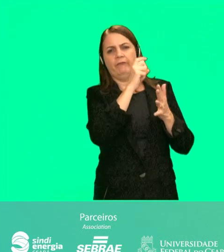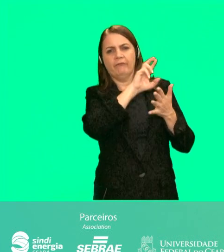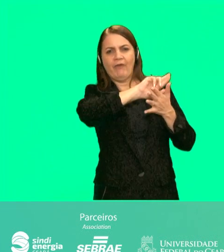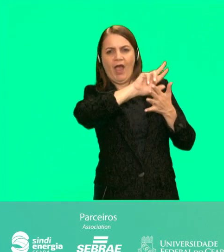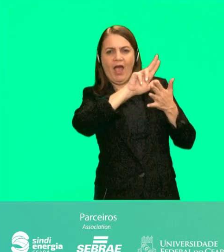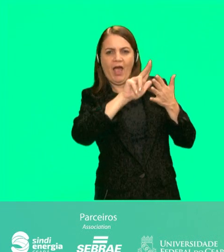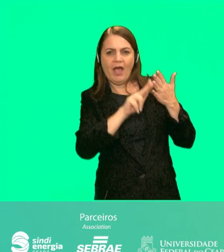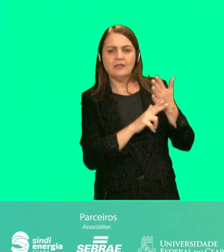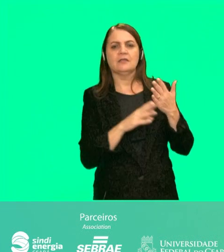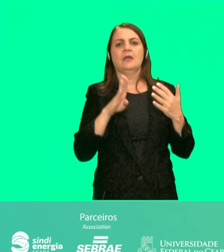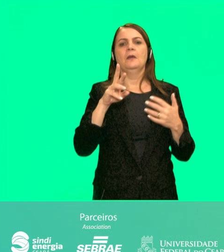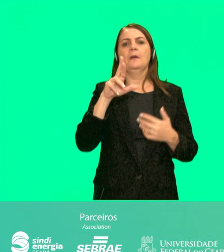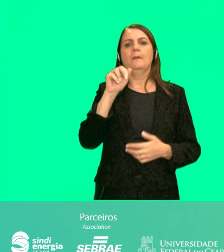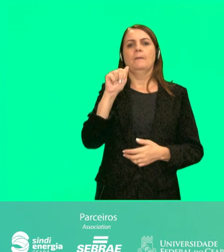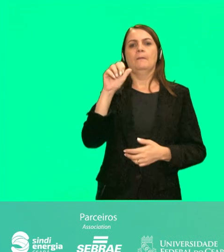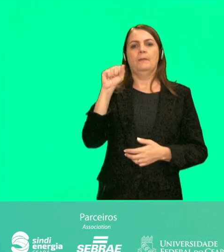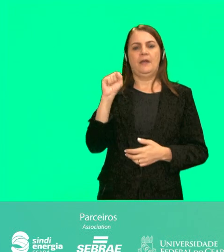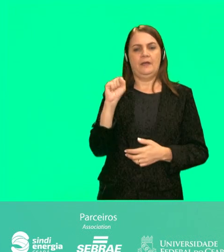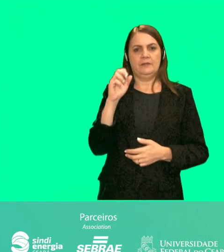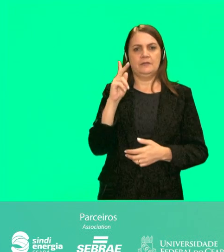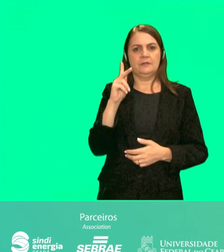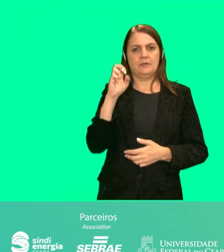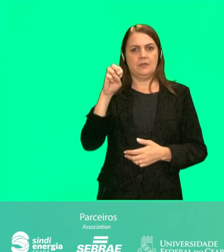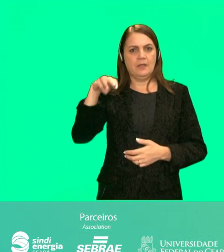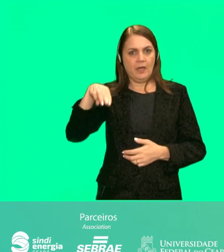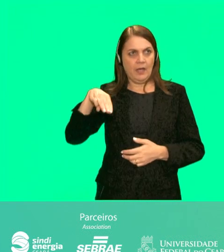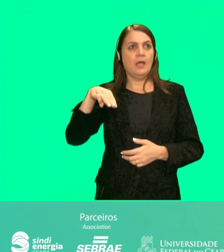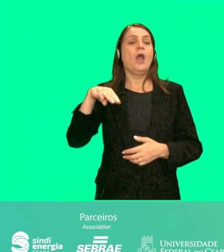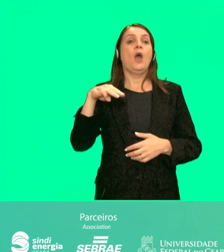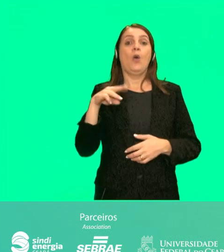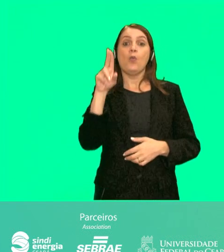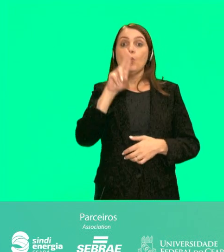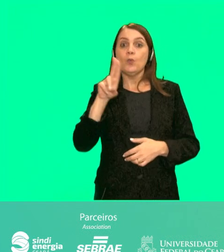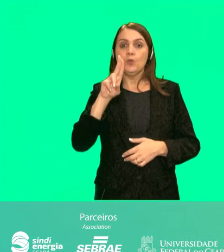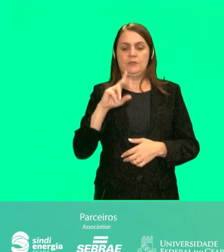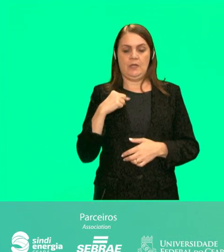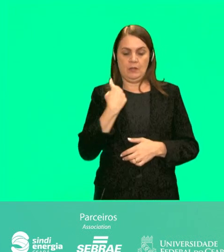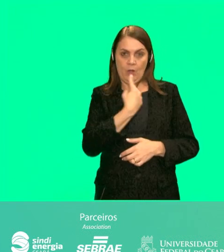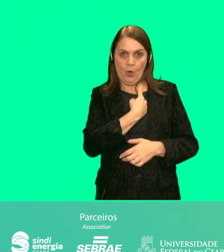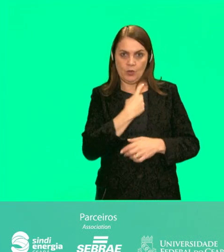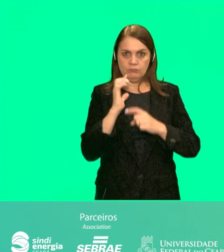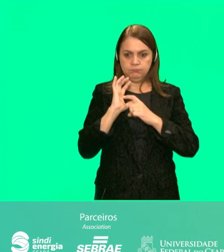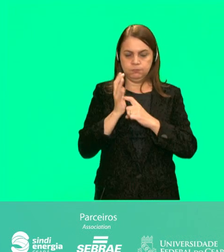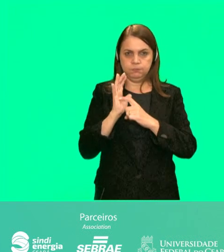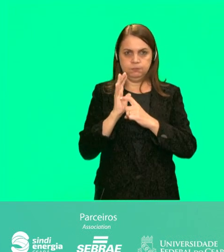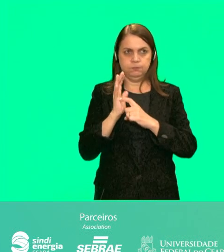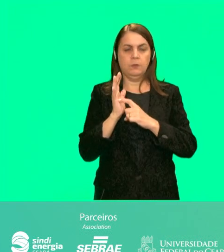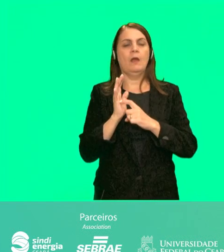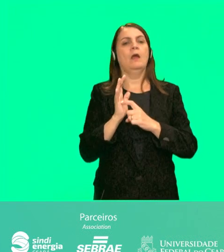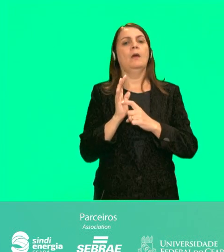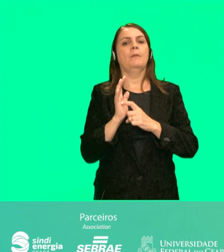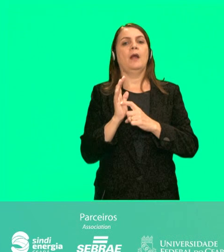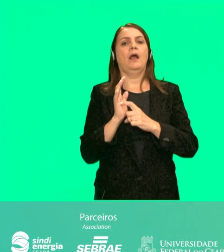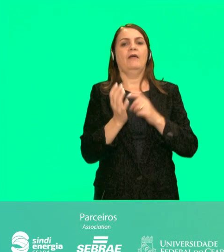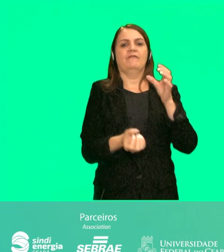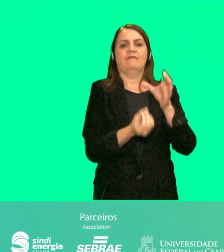Unipar Group, Braskem, using our electrolysis for chloride soda. We have